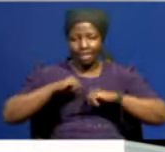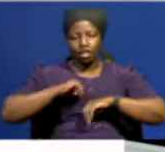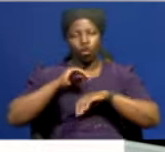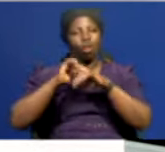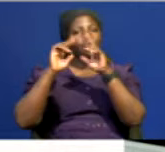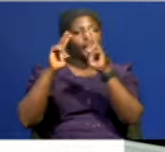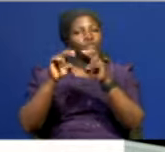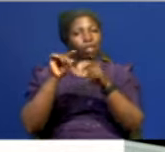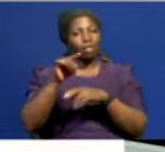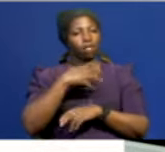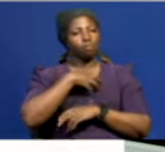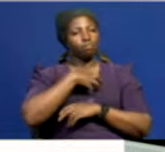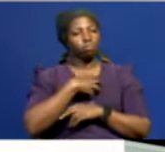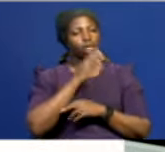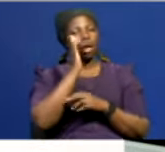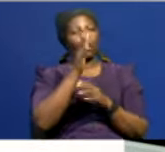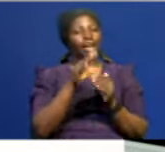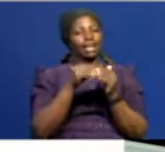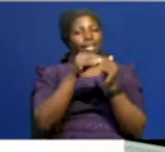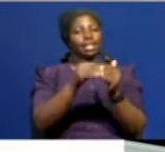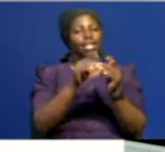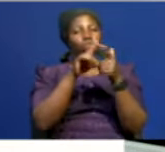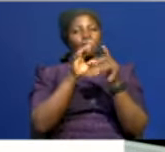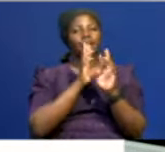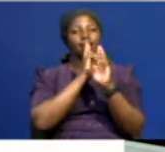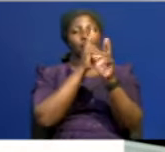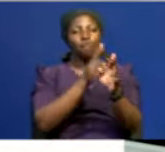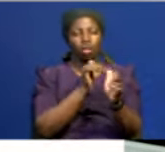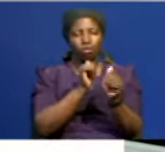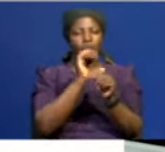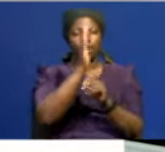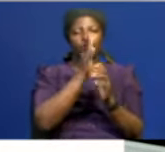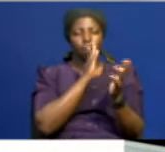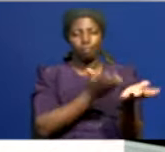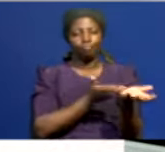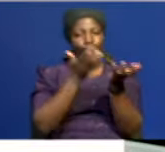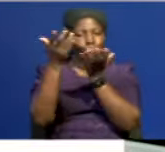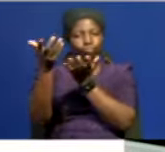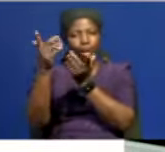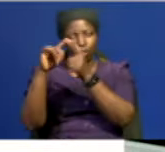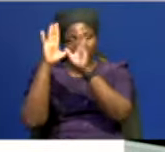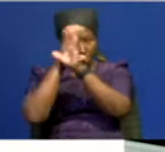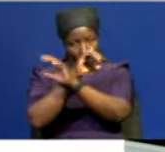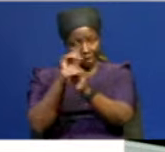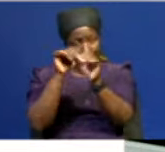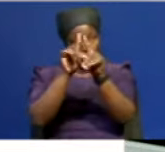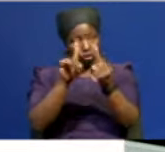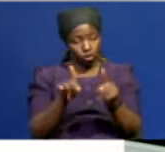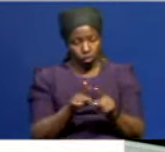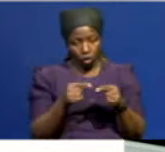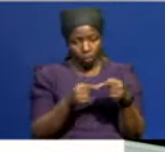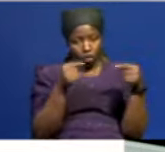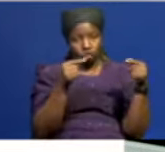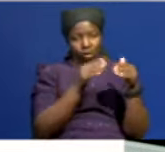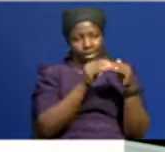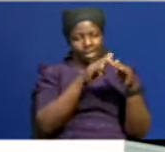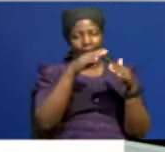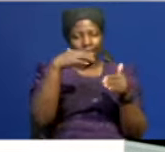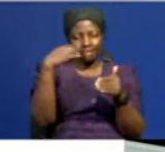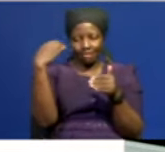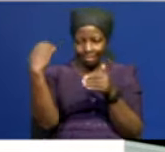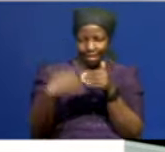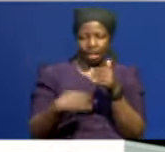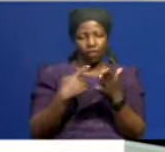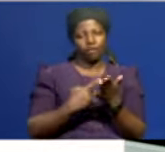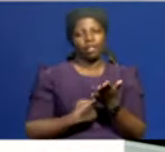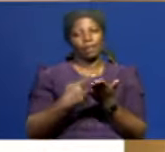culminate into a report or to be presented to the president, as well as the opposition leader by the end of the